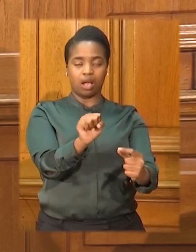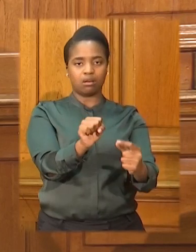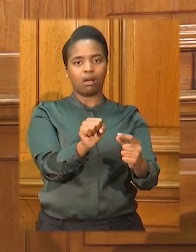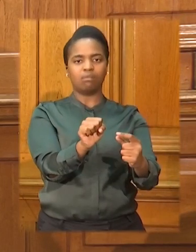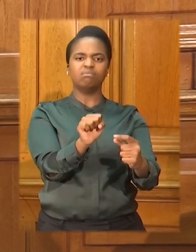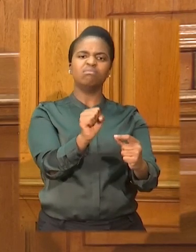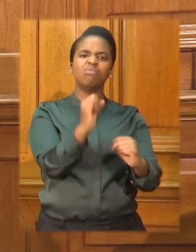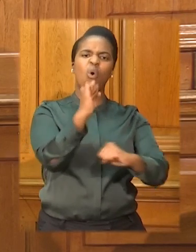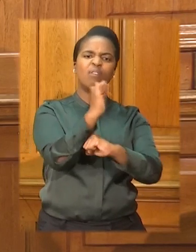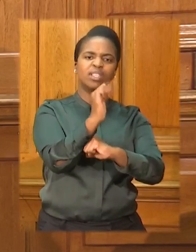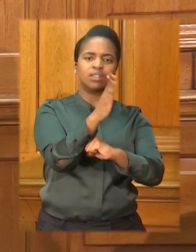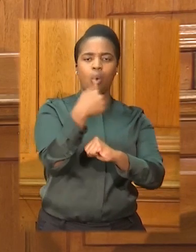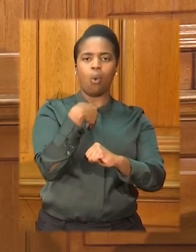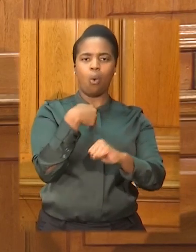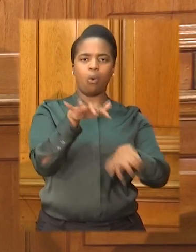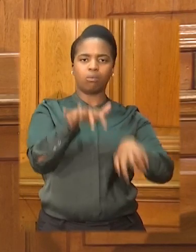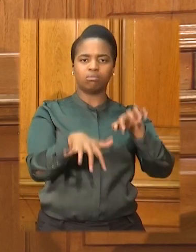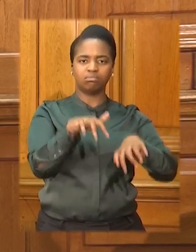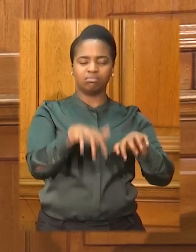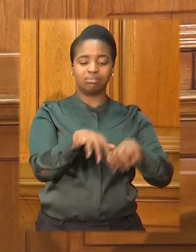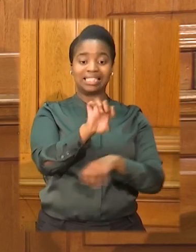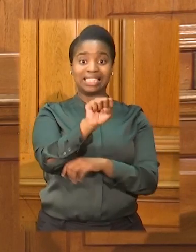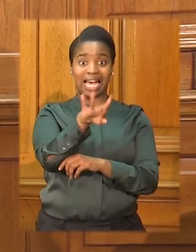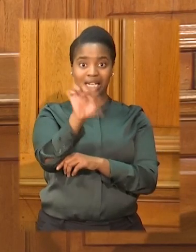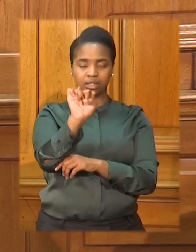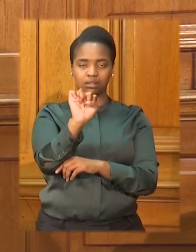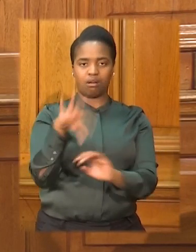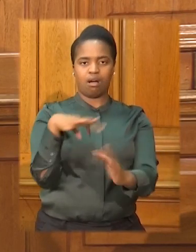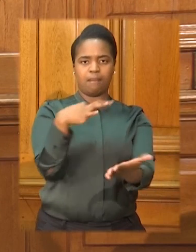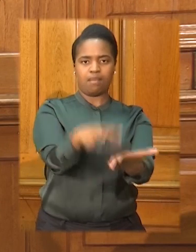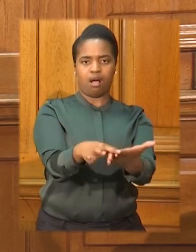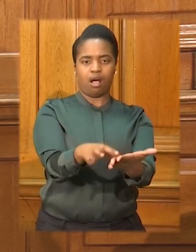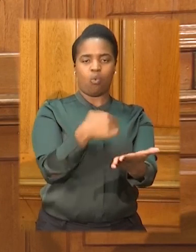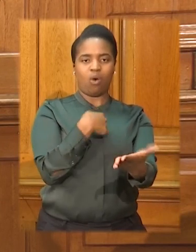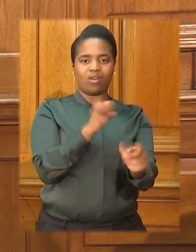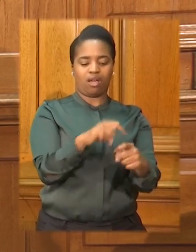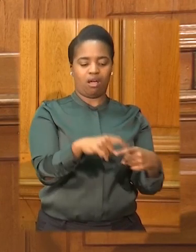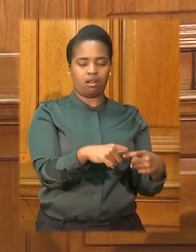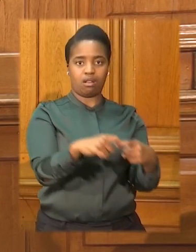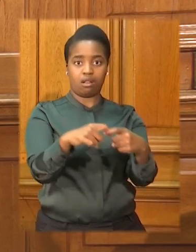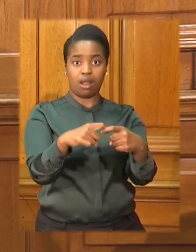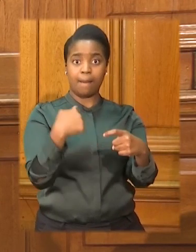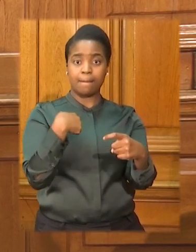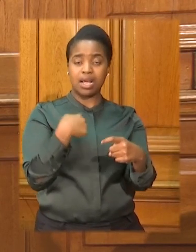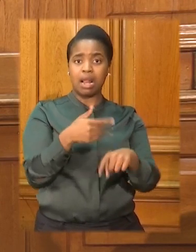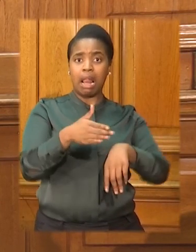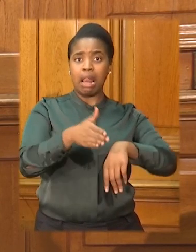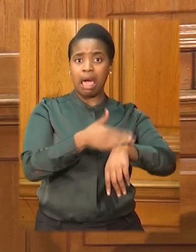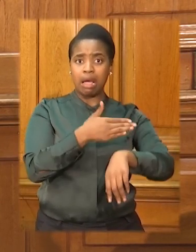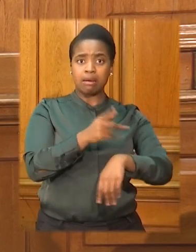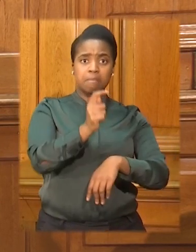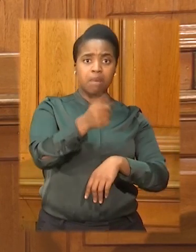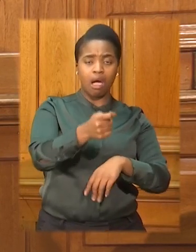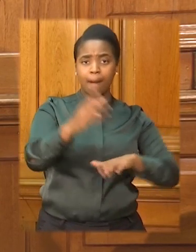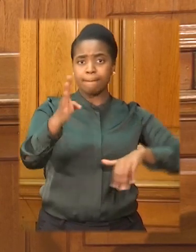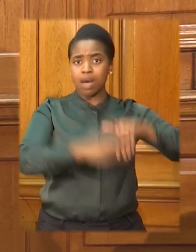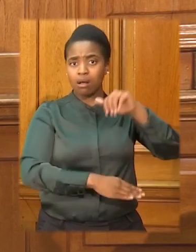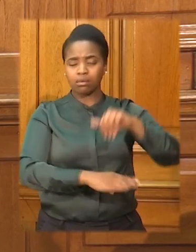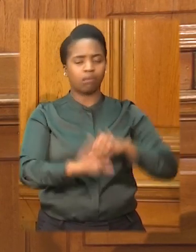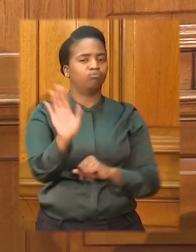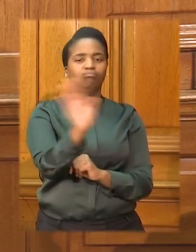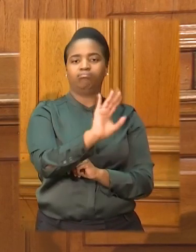basis for deferrals of their tax payments. No penalties for late payments will